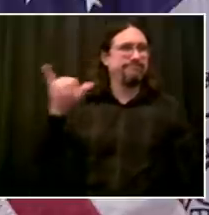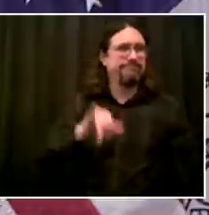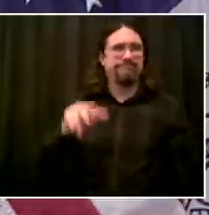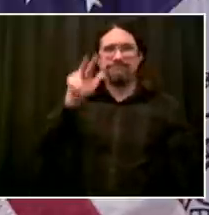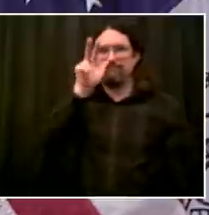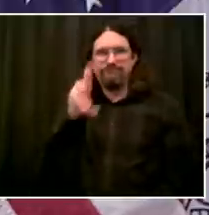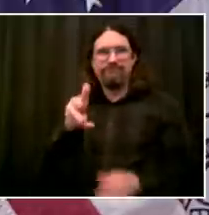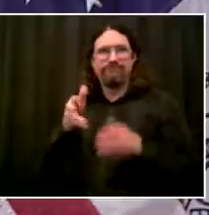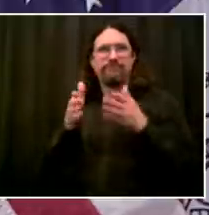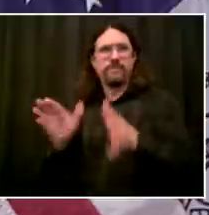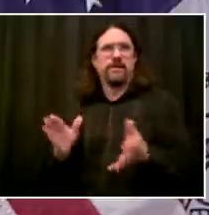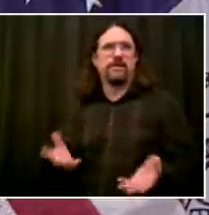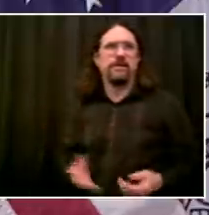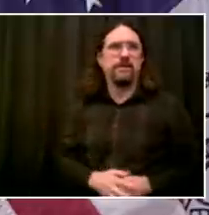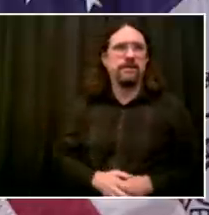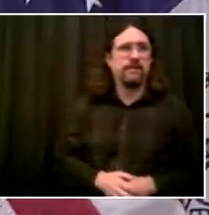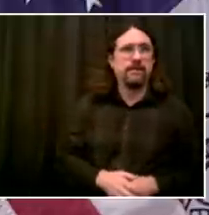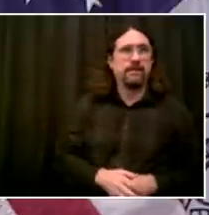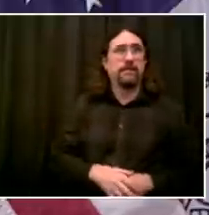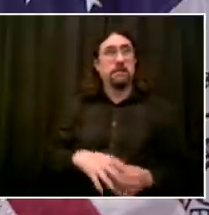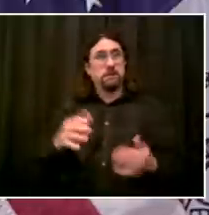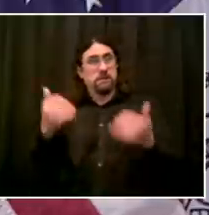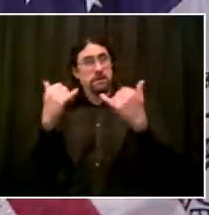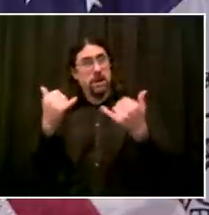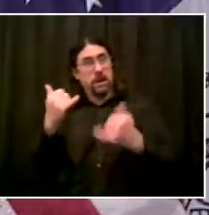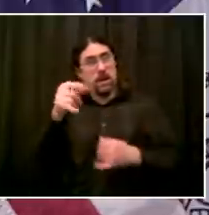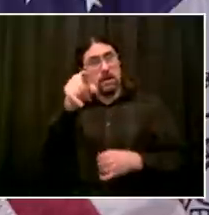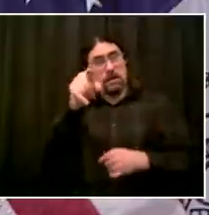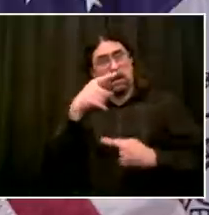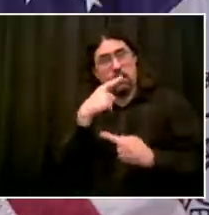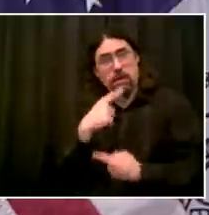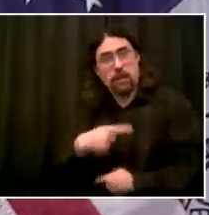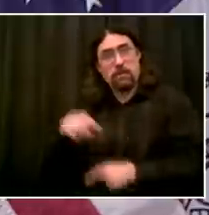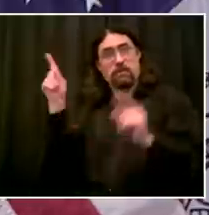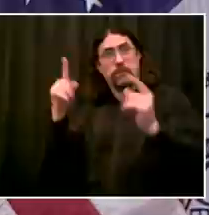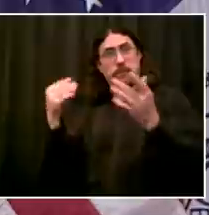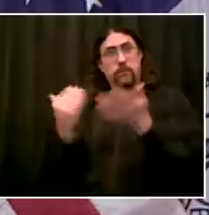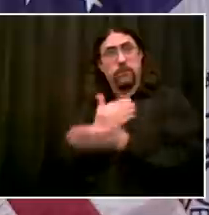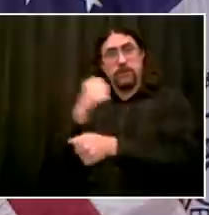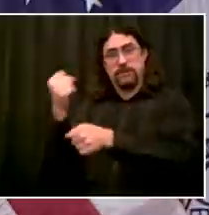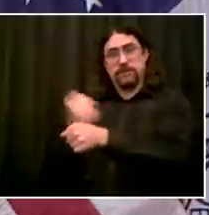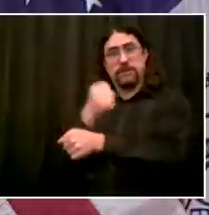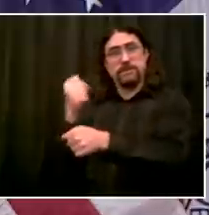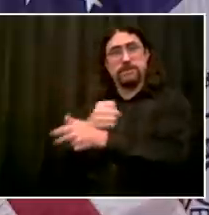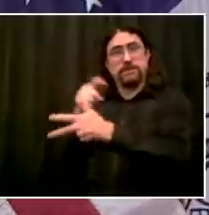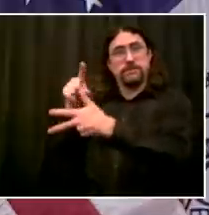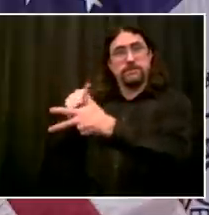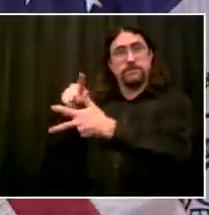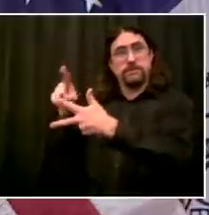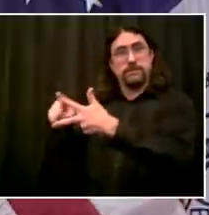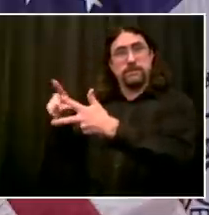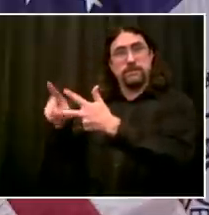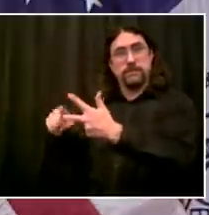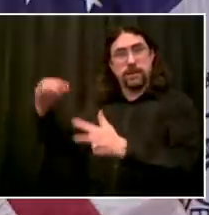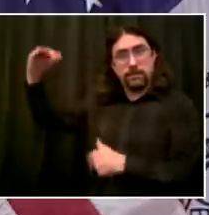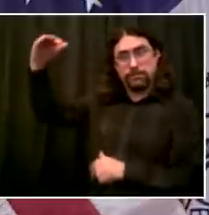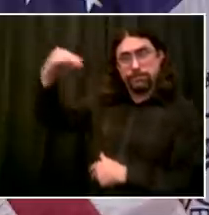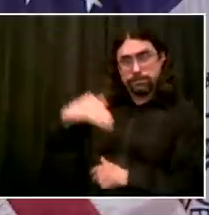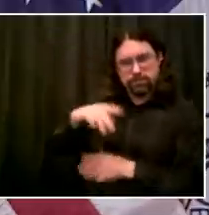data, and we're looking at these graphs and they're not explicit in the numbers that we're seeing on these charts,